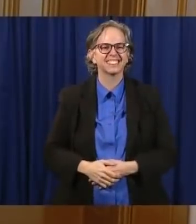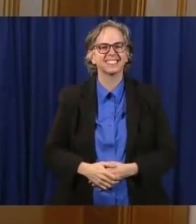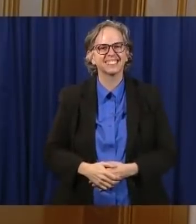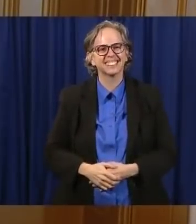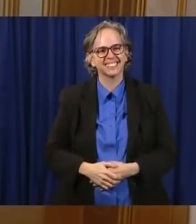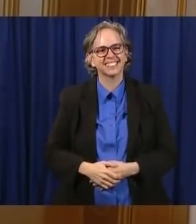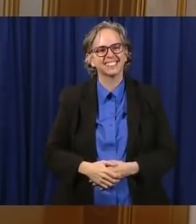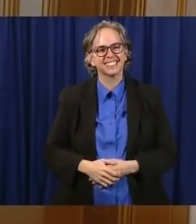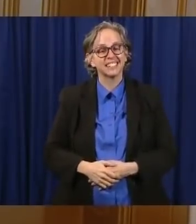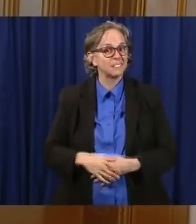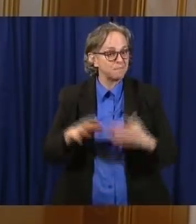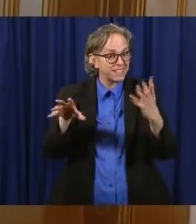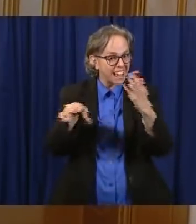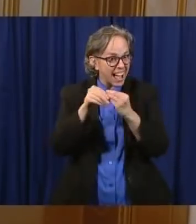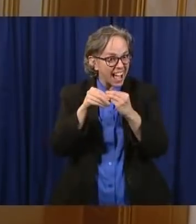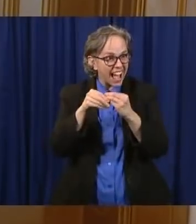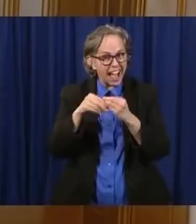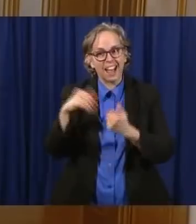a hat from